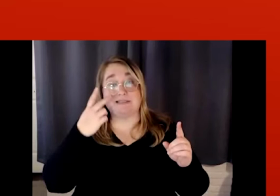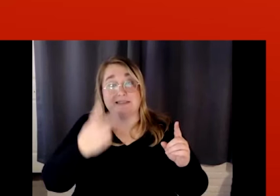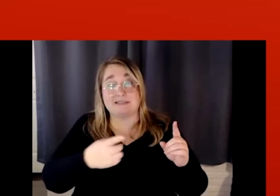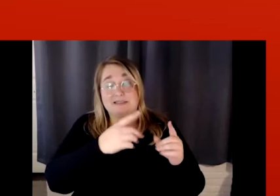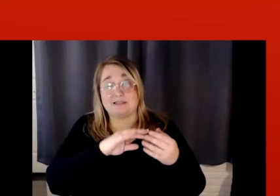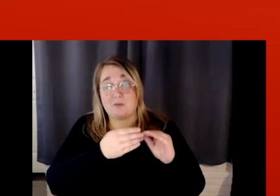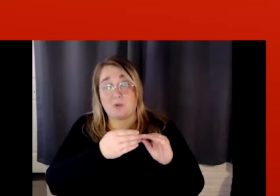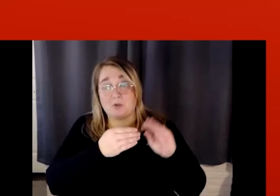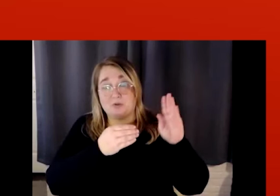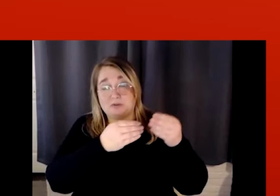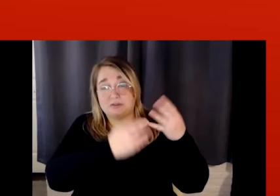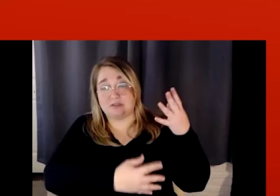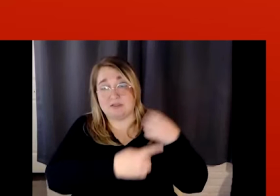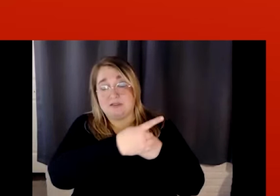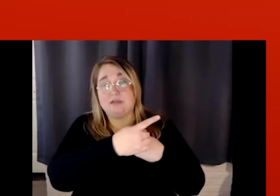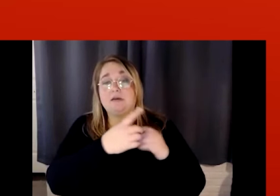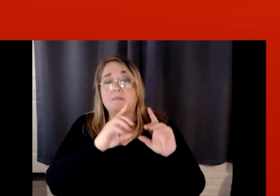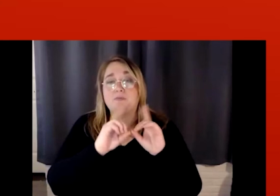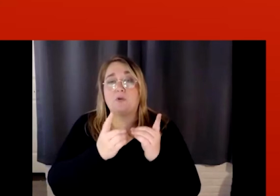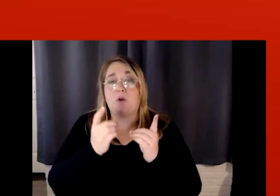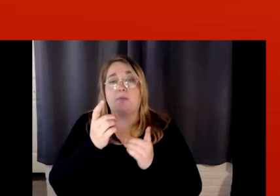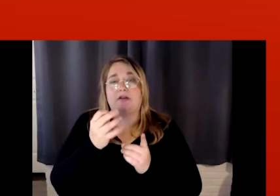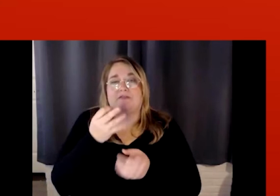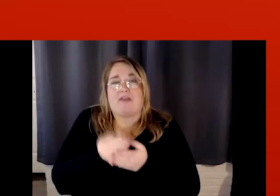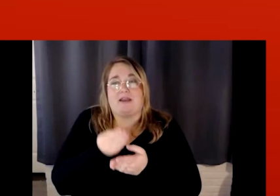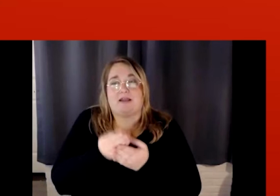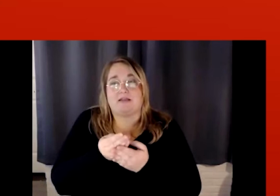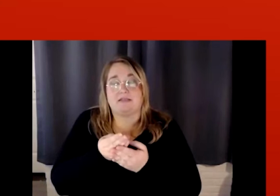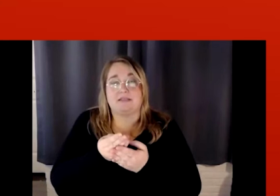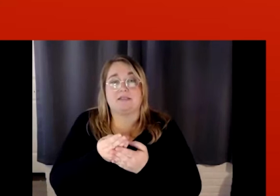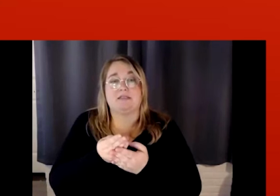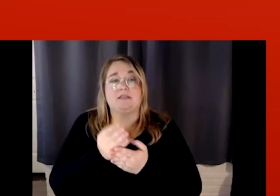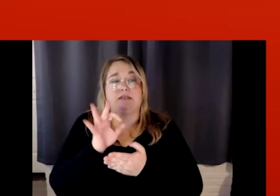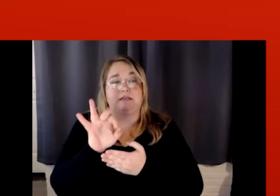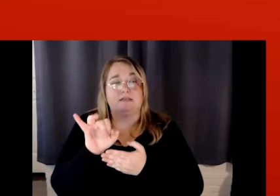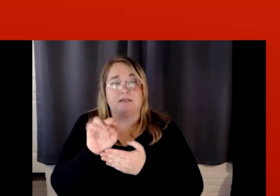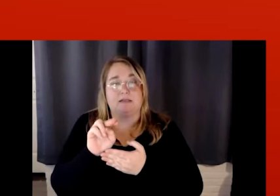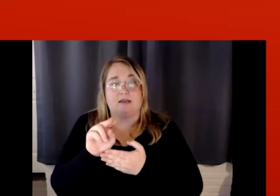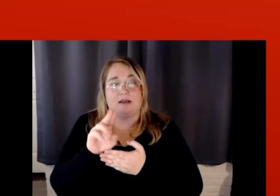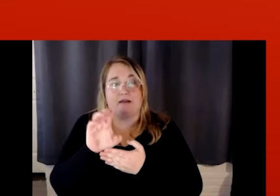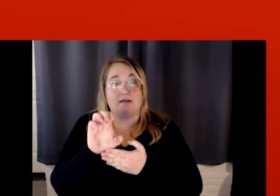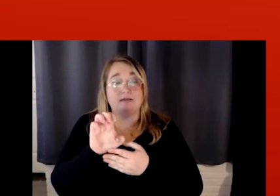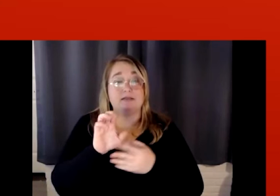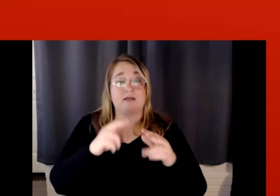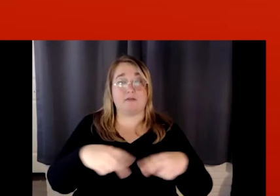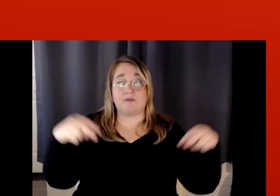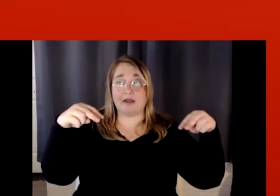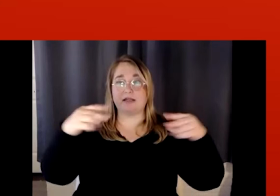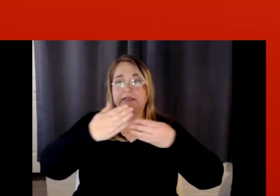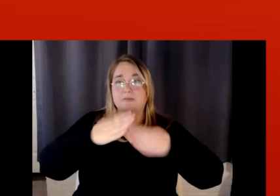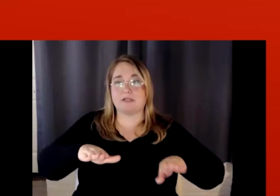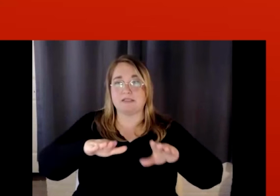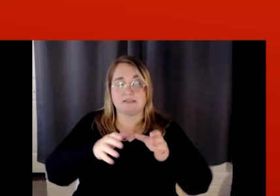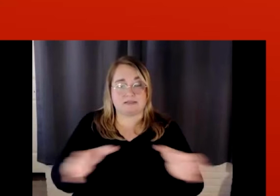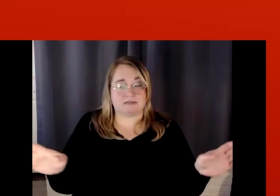This again, Department of Finance. This is splits the valley in two. Fresno,